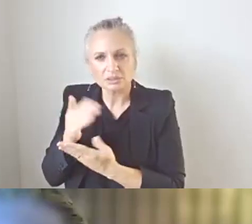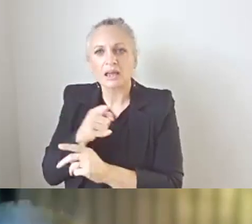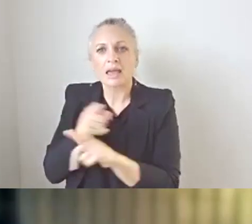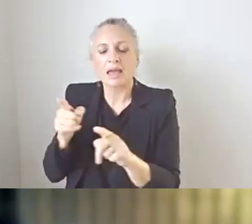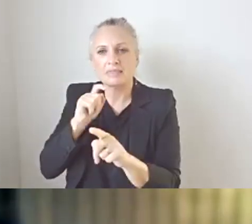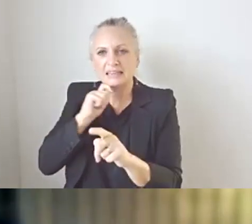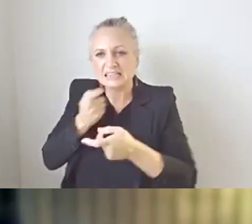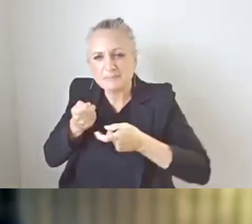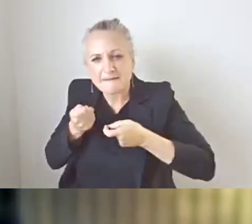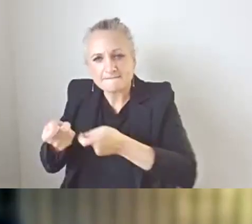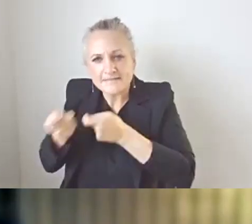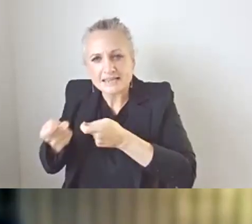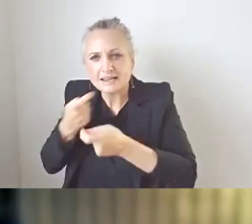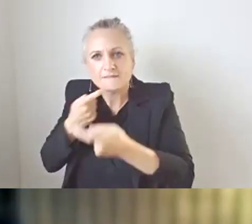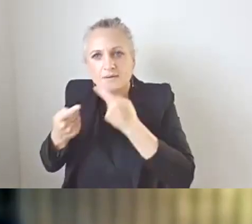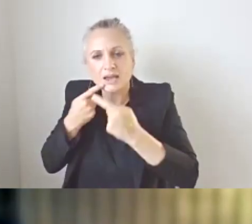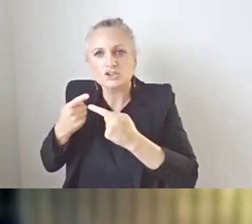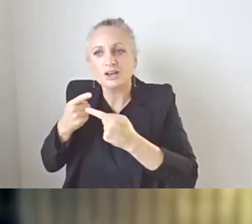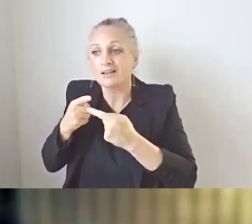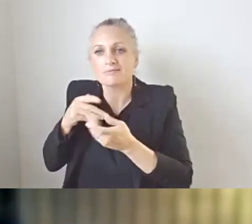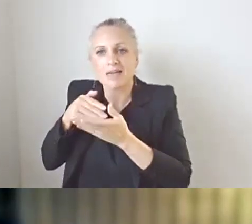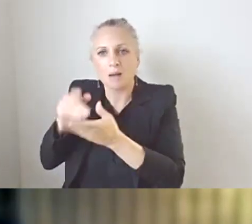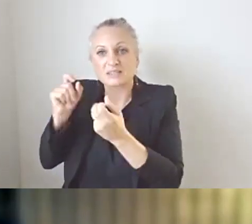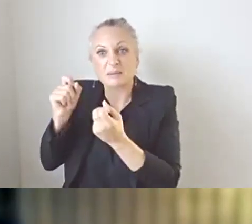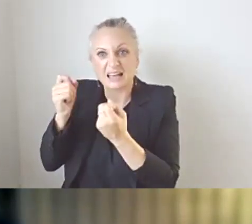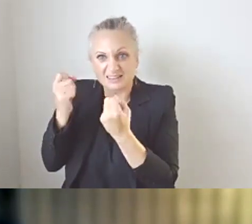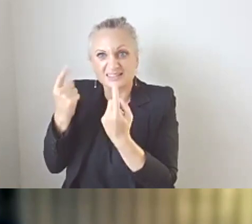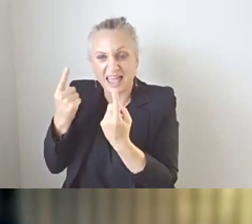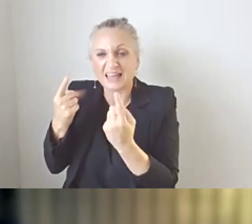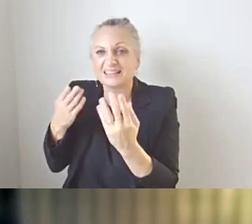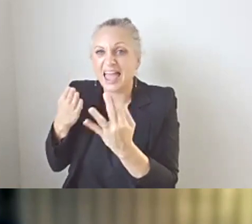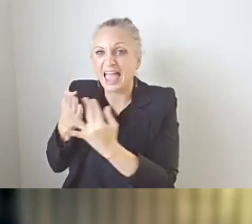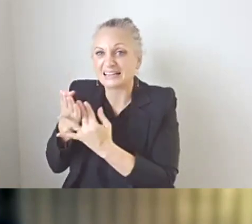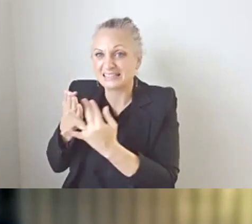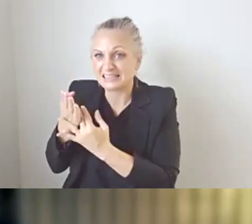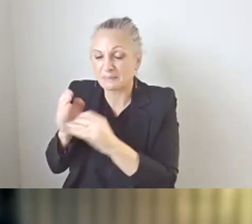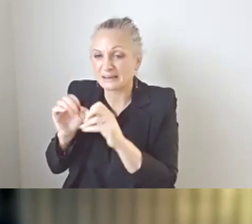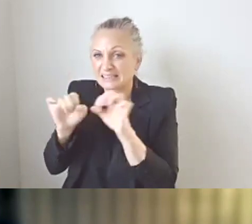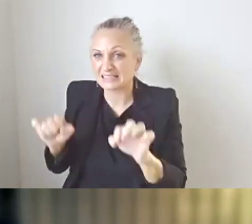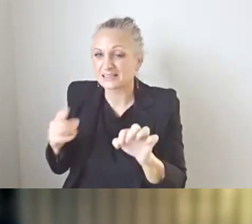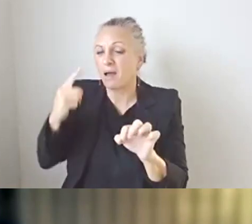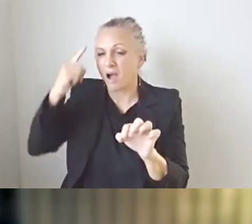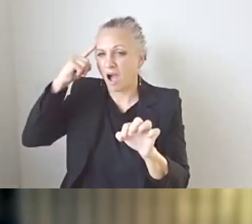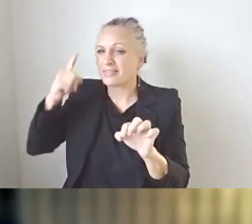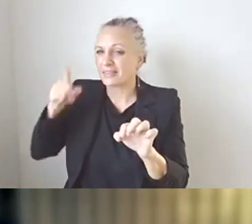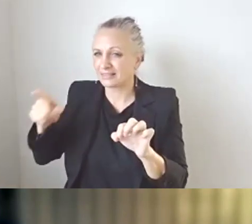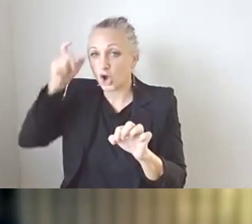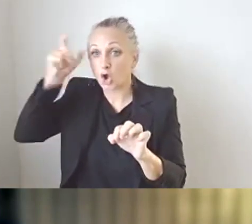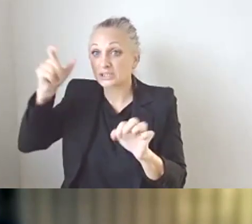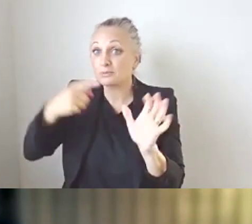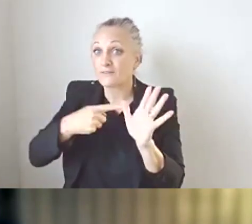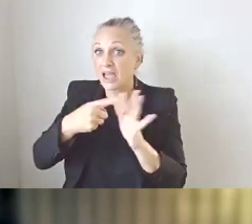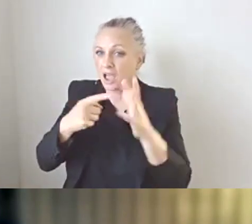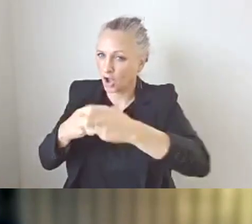talking about. So I think we shouldn't let go of AI in part of this discussion.